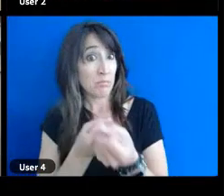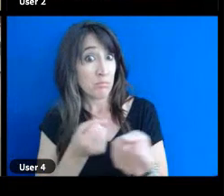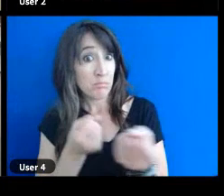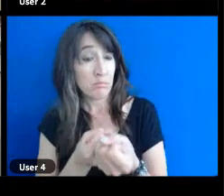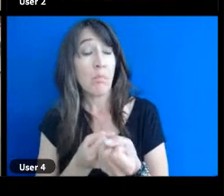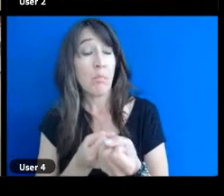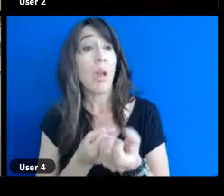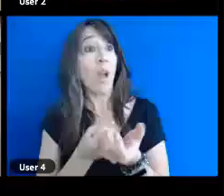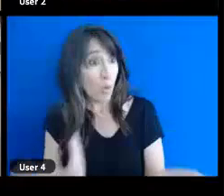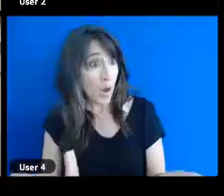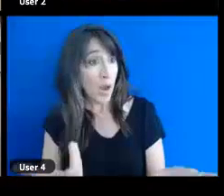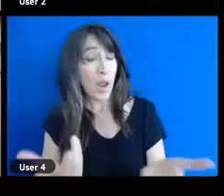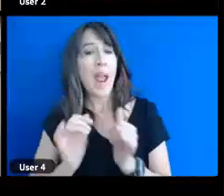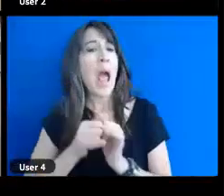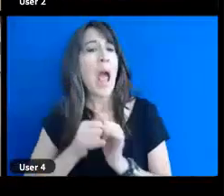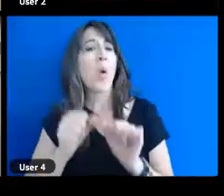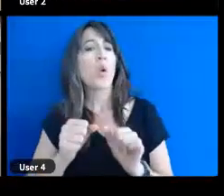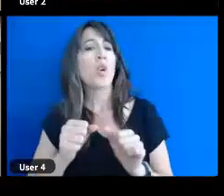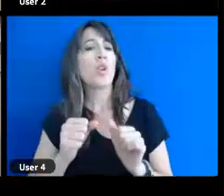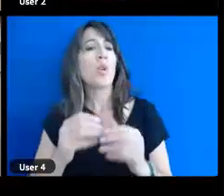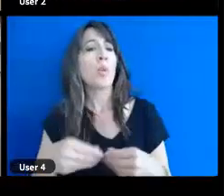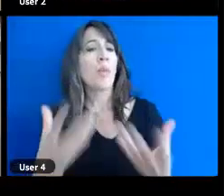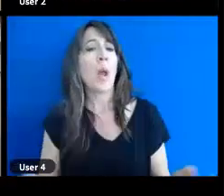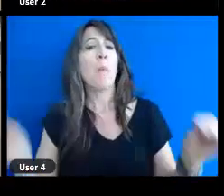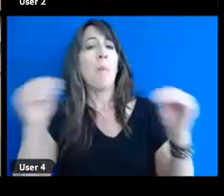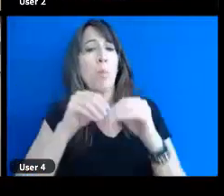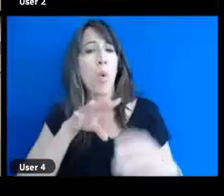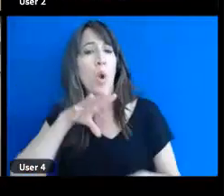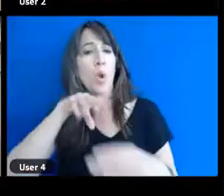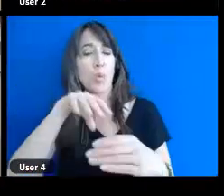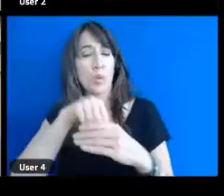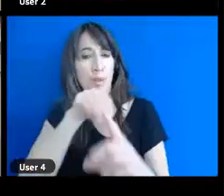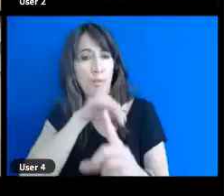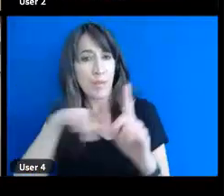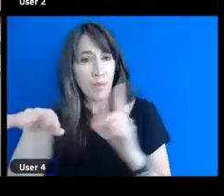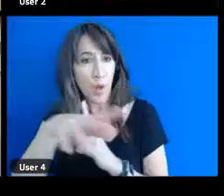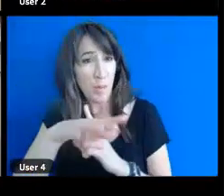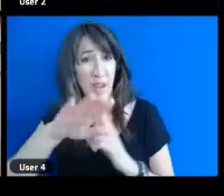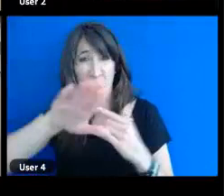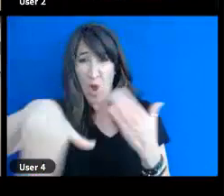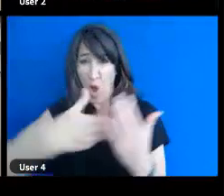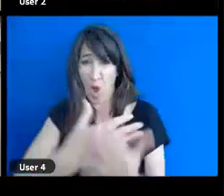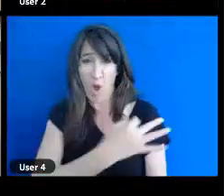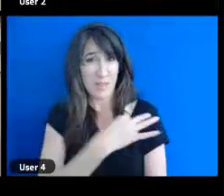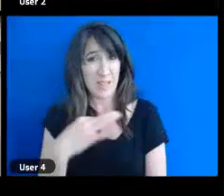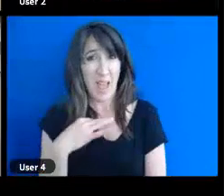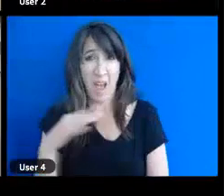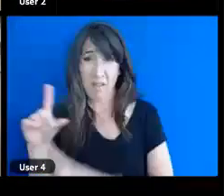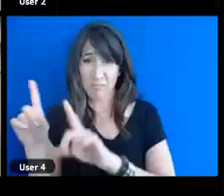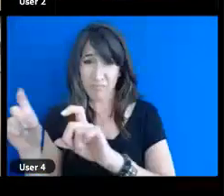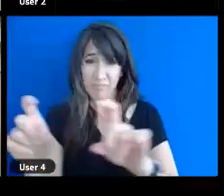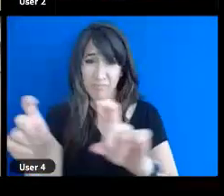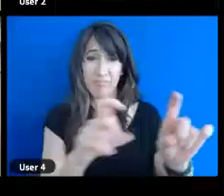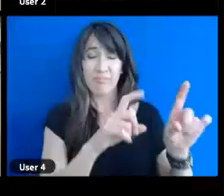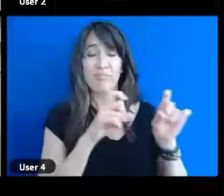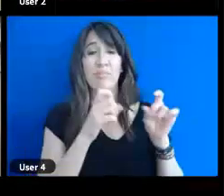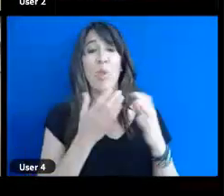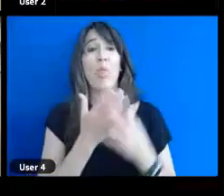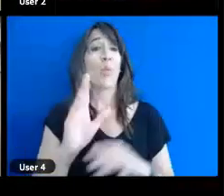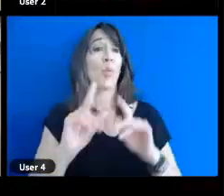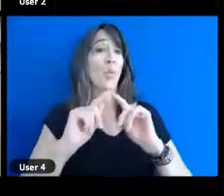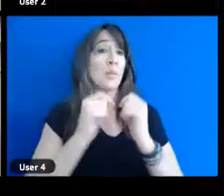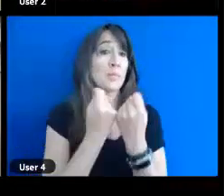company, if they view the business to be supportive, and what you could do to provide a more inclusive environment. Include all